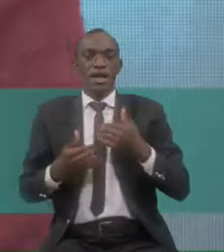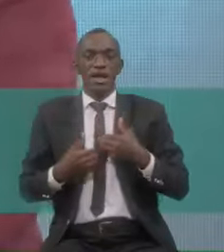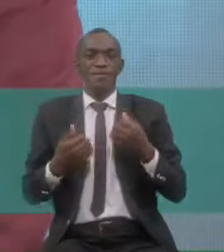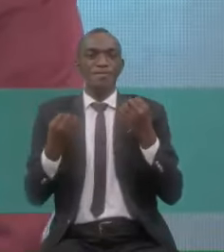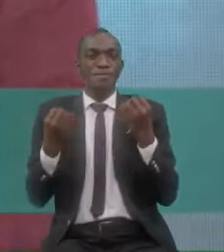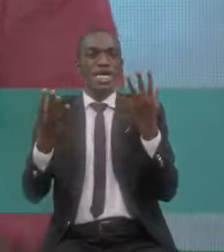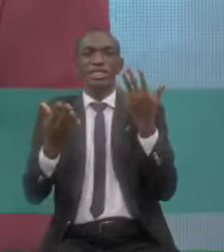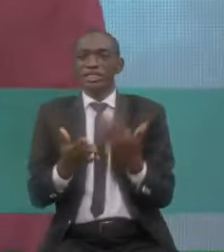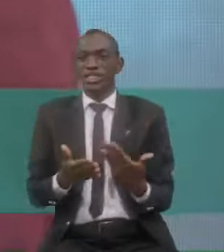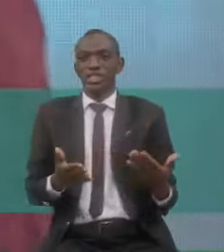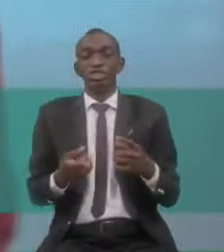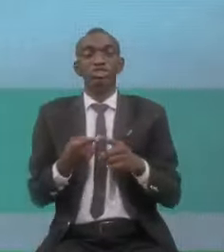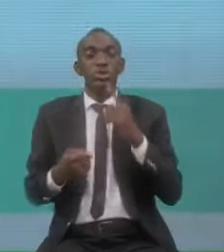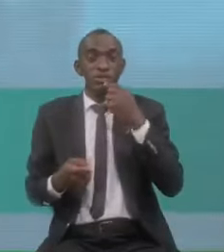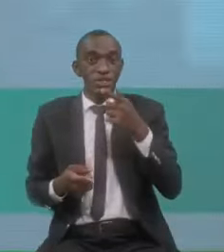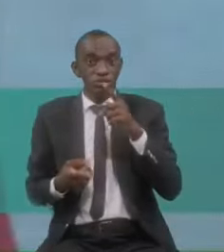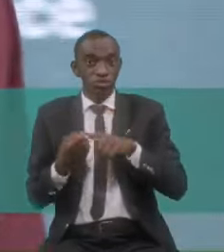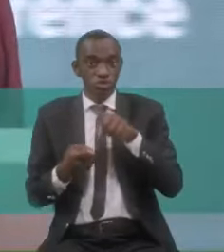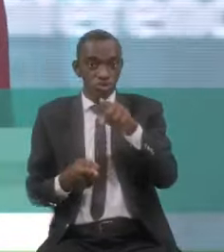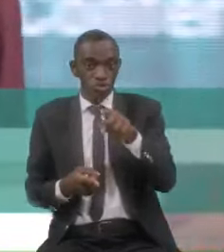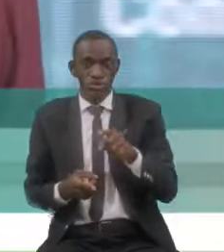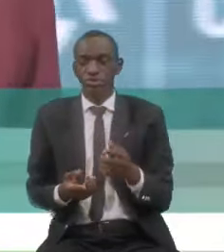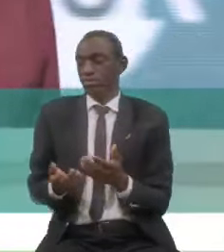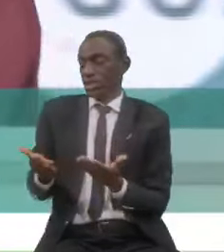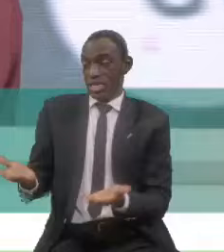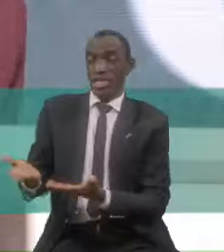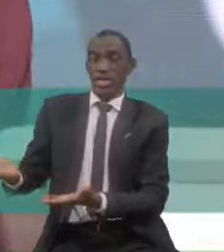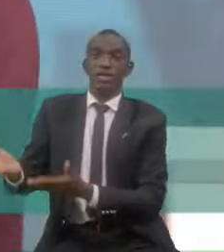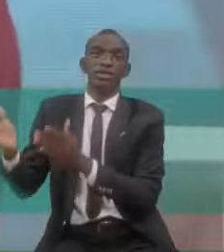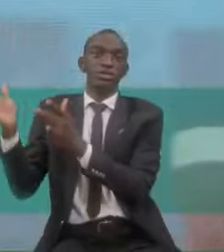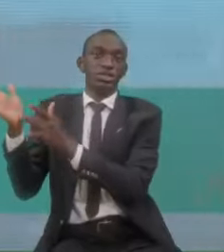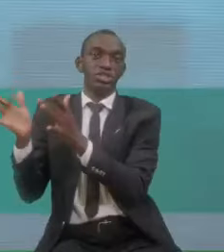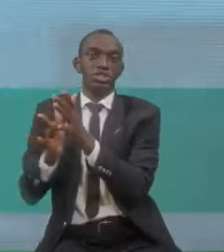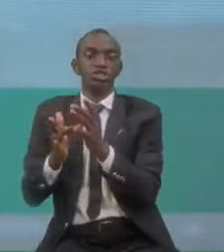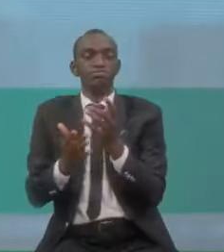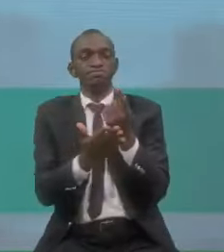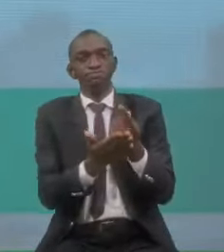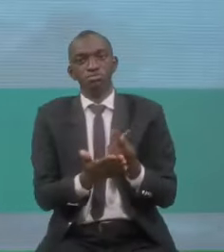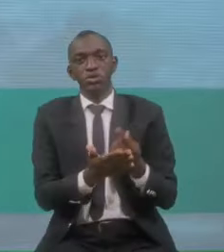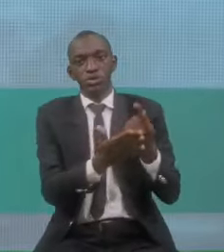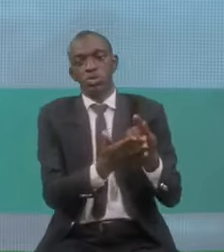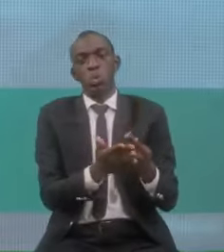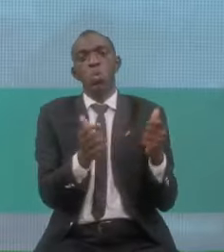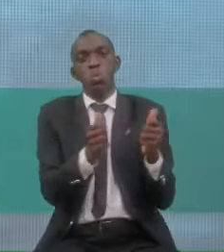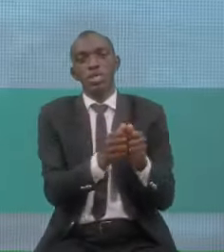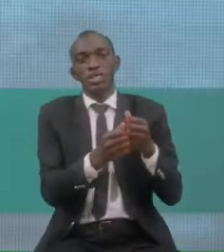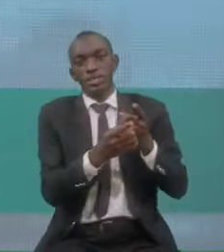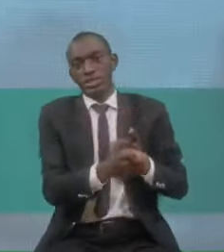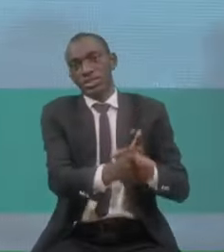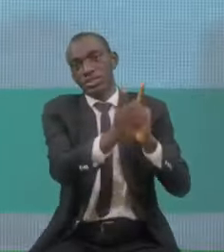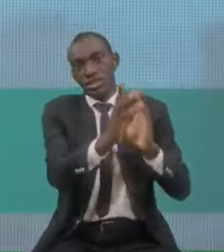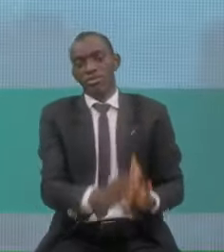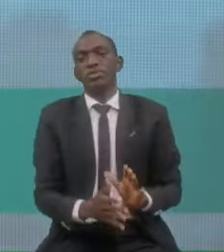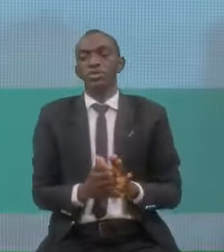say unto you. Here is Jesus talking to his own disciples. He